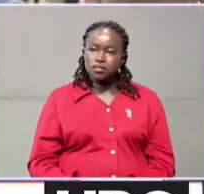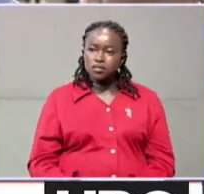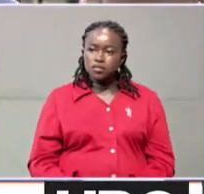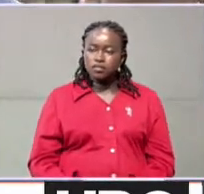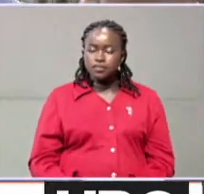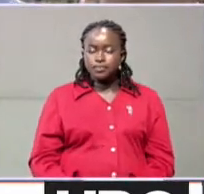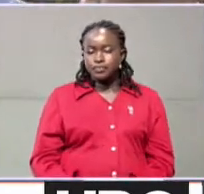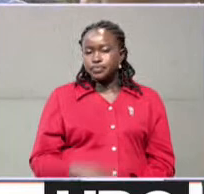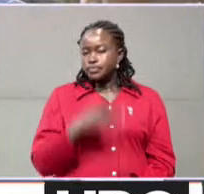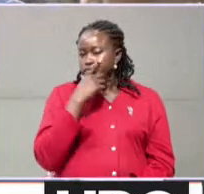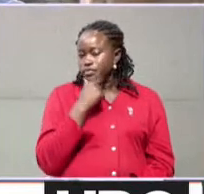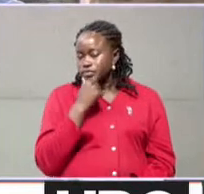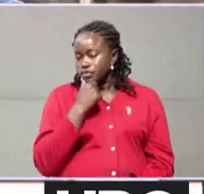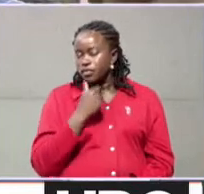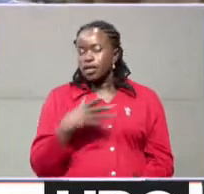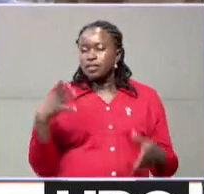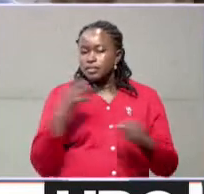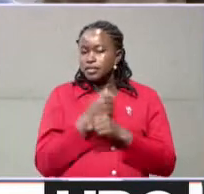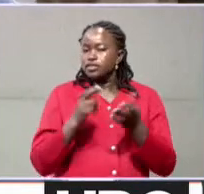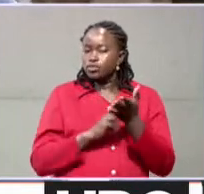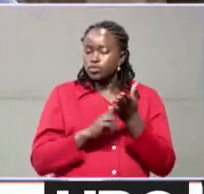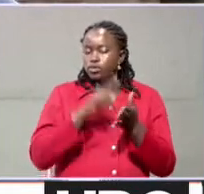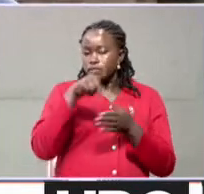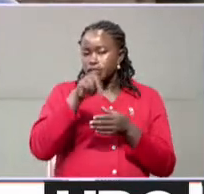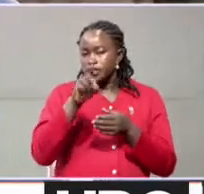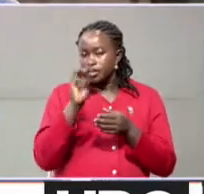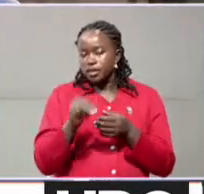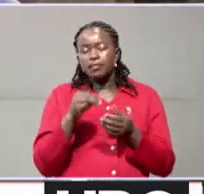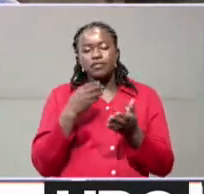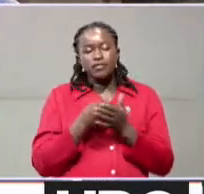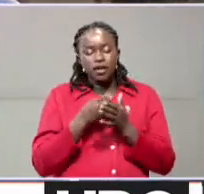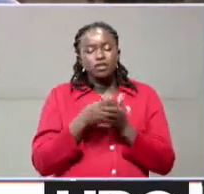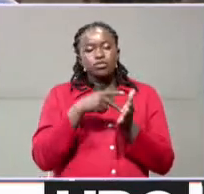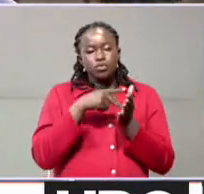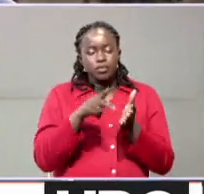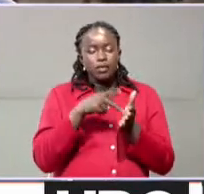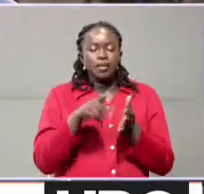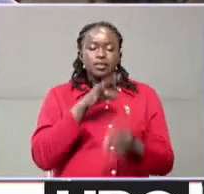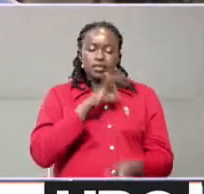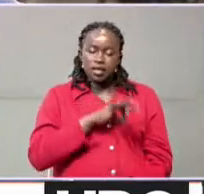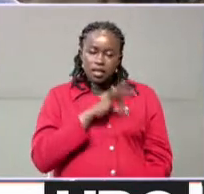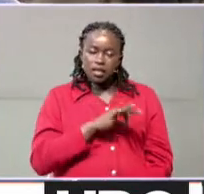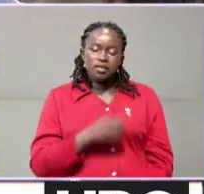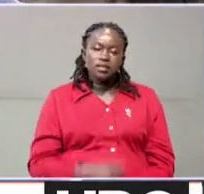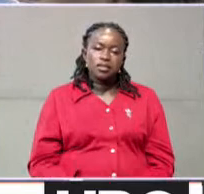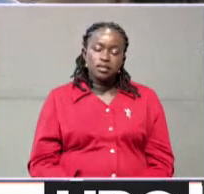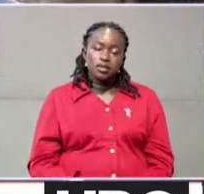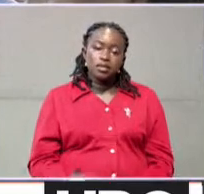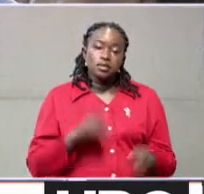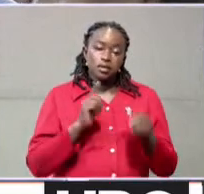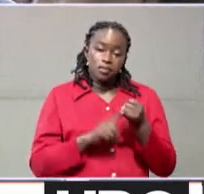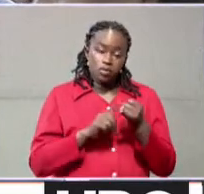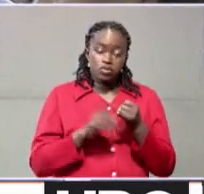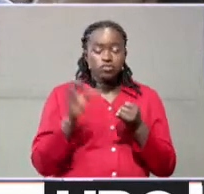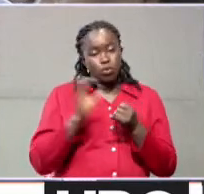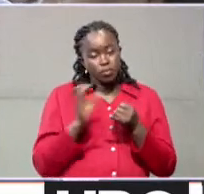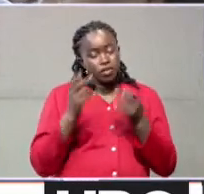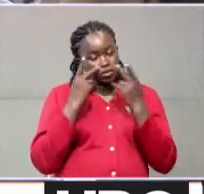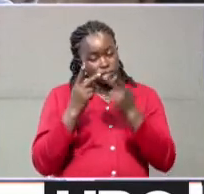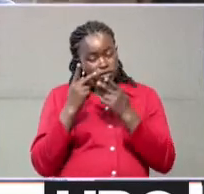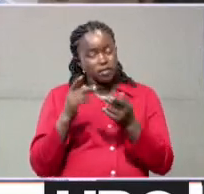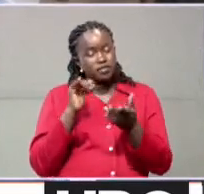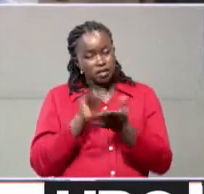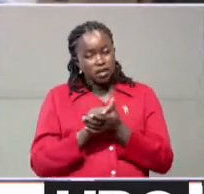allege the misuse of pdm funds for paying payment of salaries number one the committee observed the